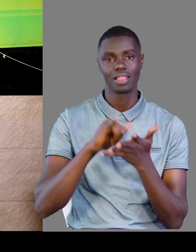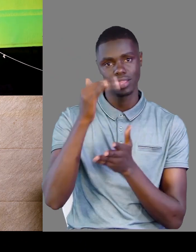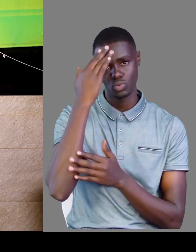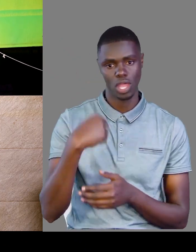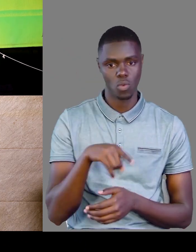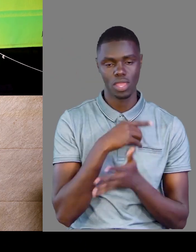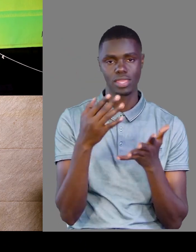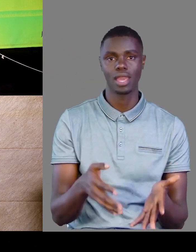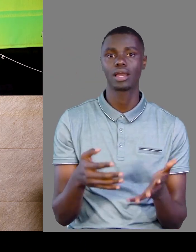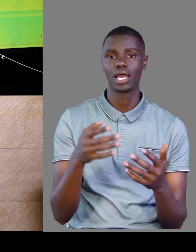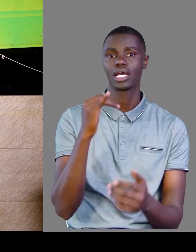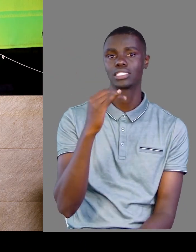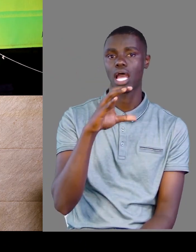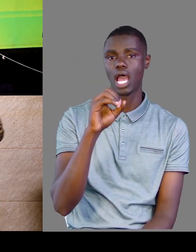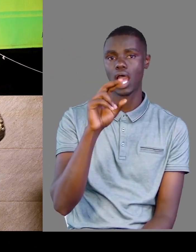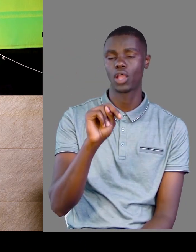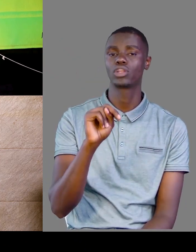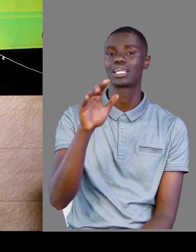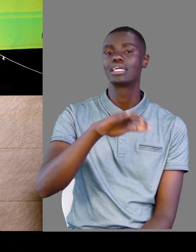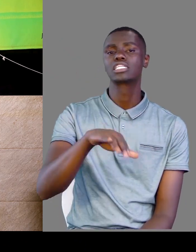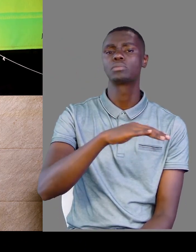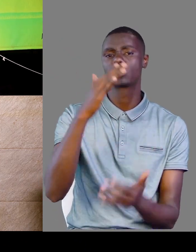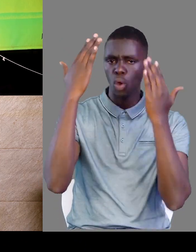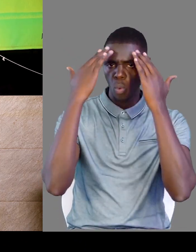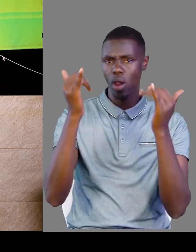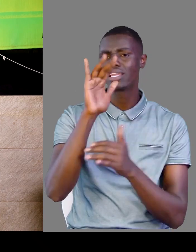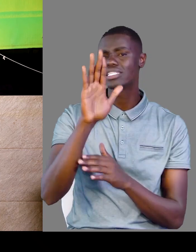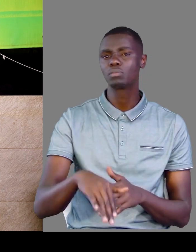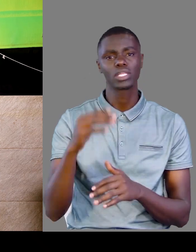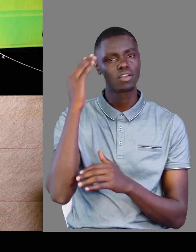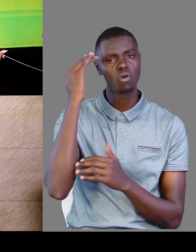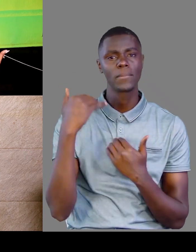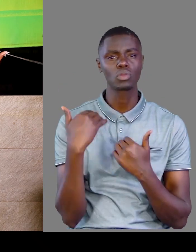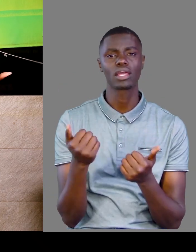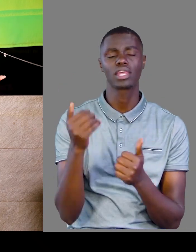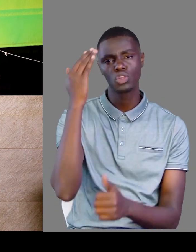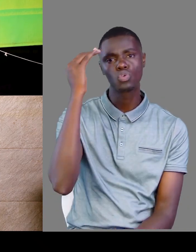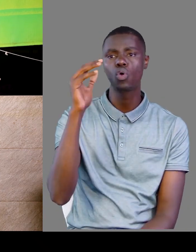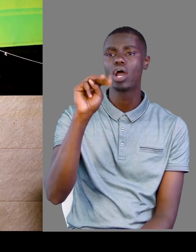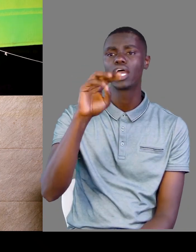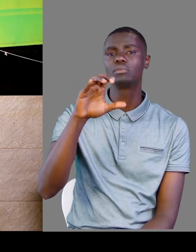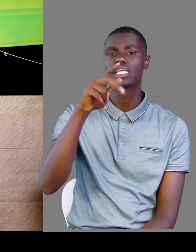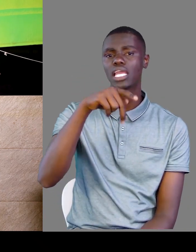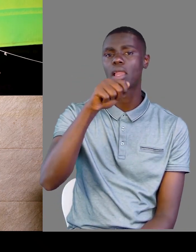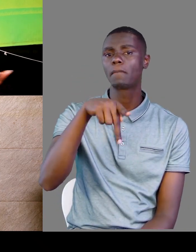of Iconic Space, where we're talking of mental health. Why is it important for you to be here, and how do you know MC